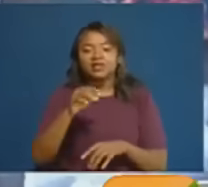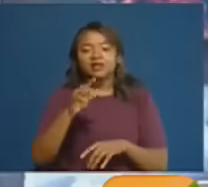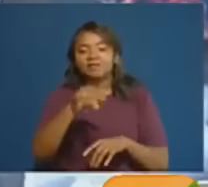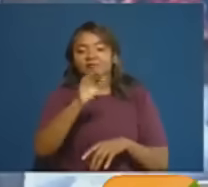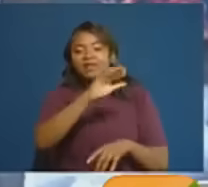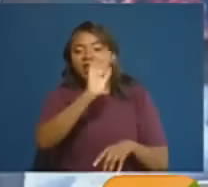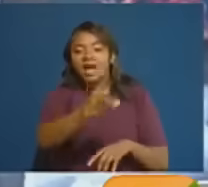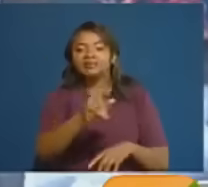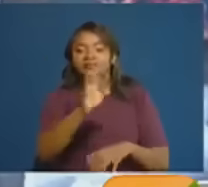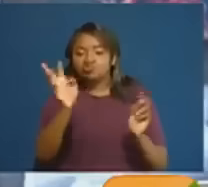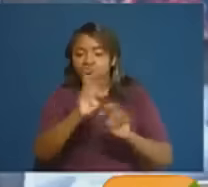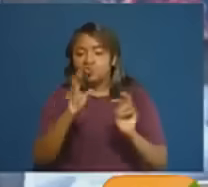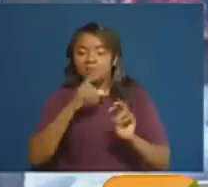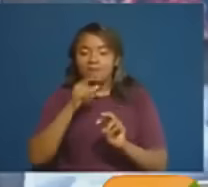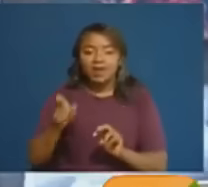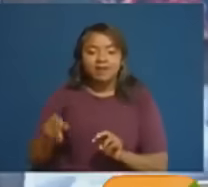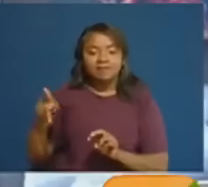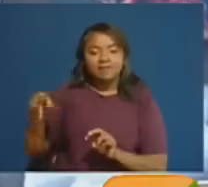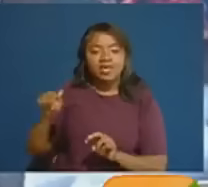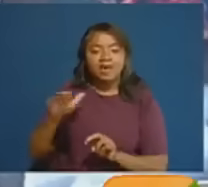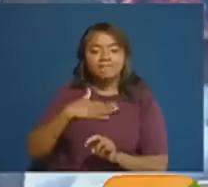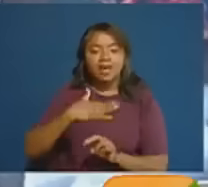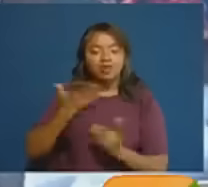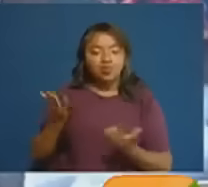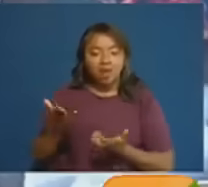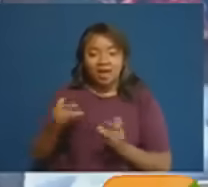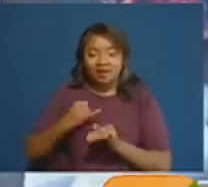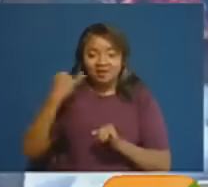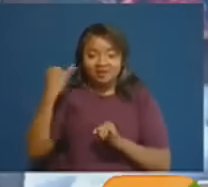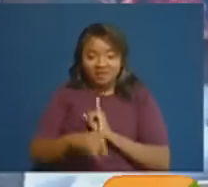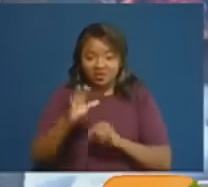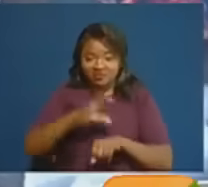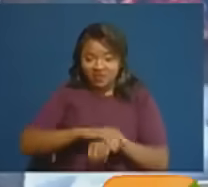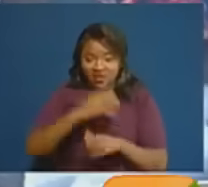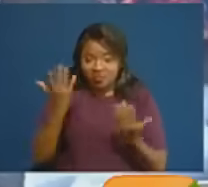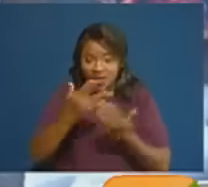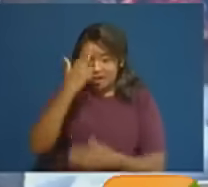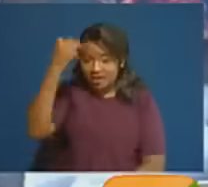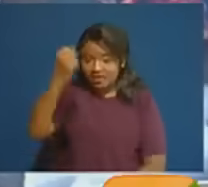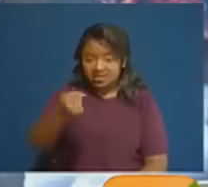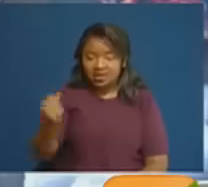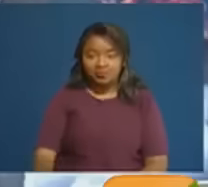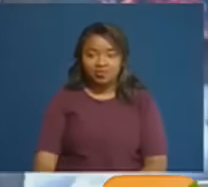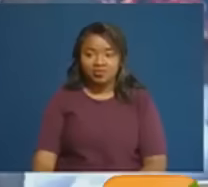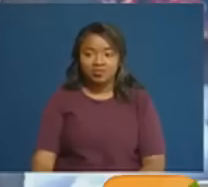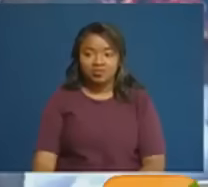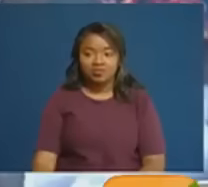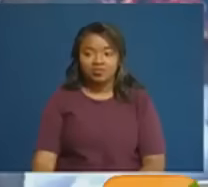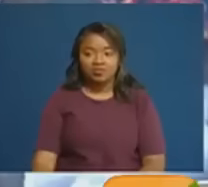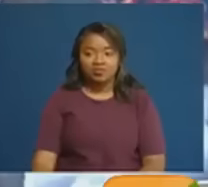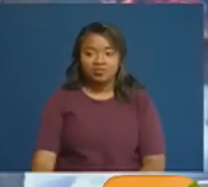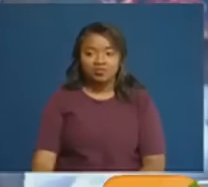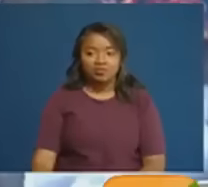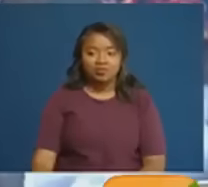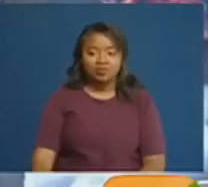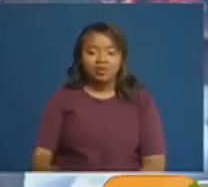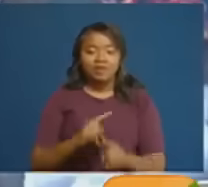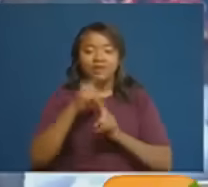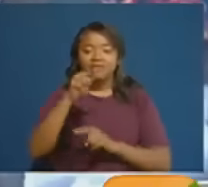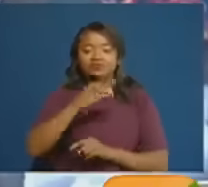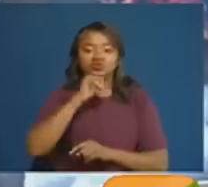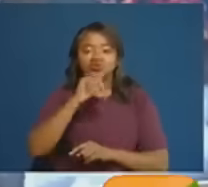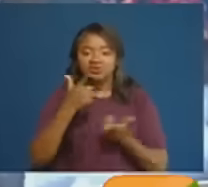gentleman was. Eventually was found in Kajiado. Had not been allowed to communicate with a lawyer or even